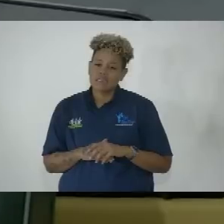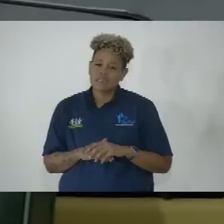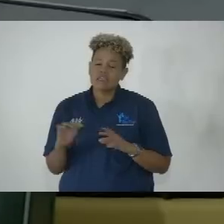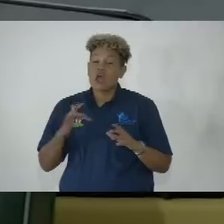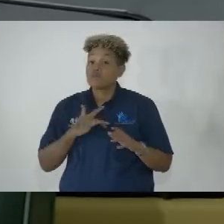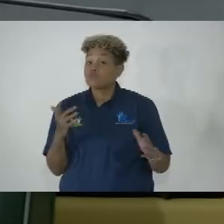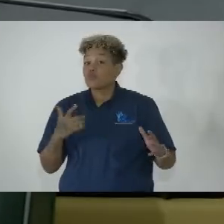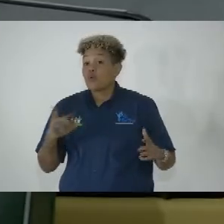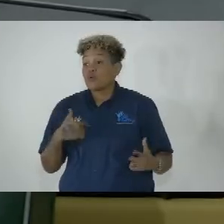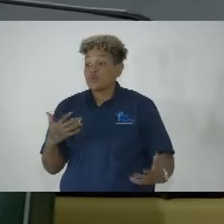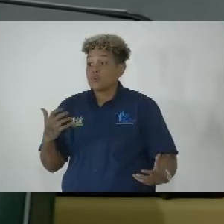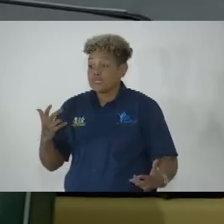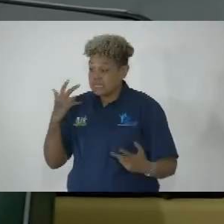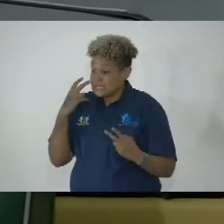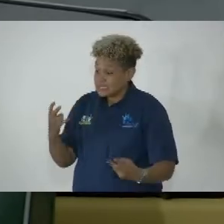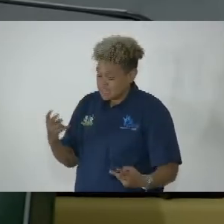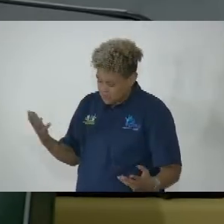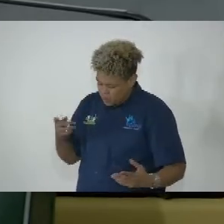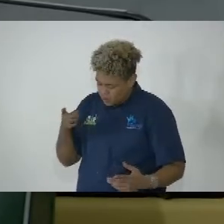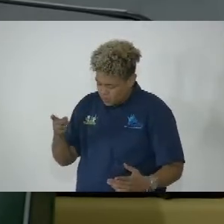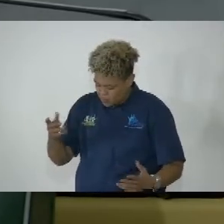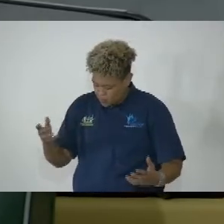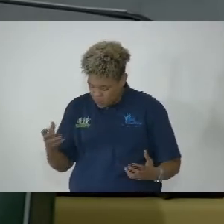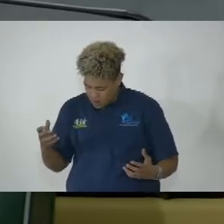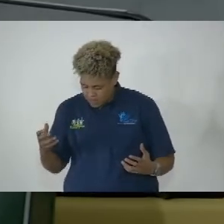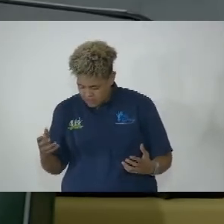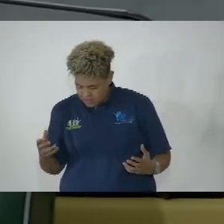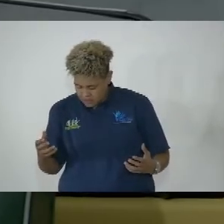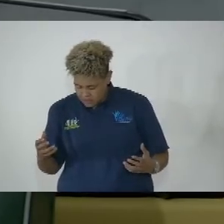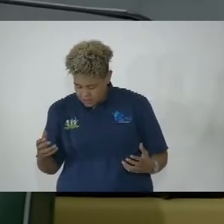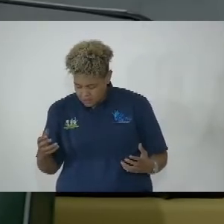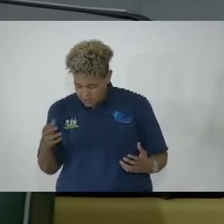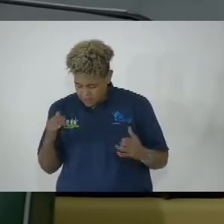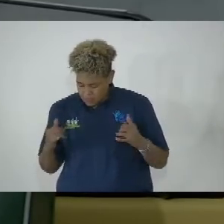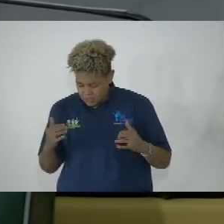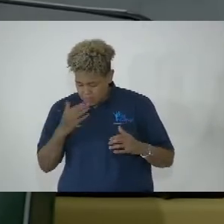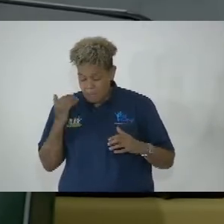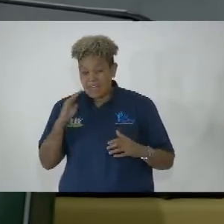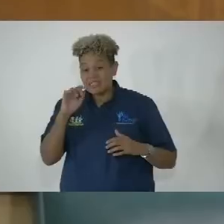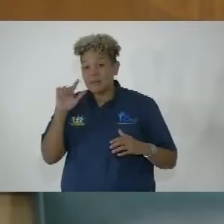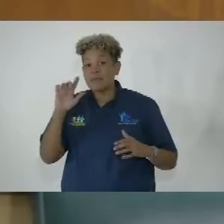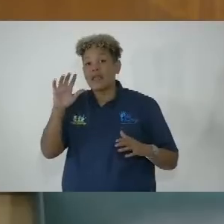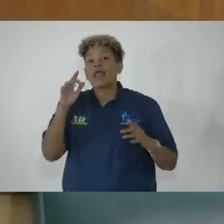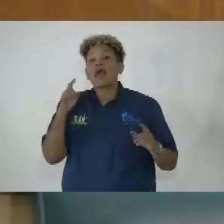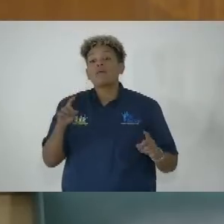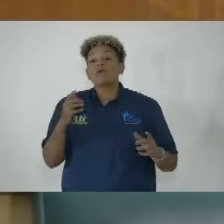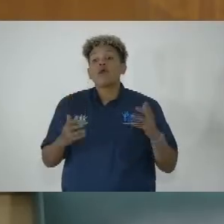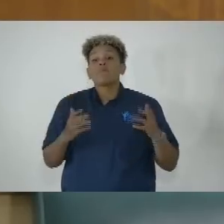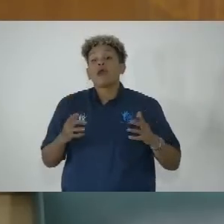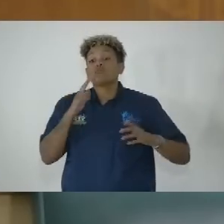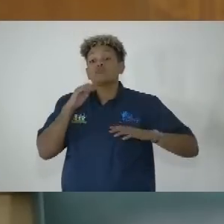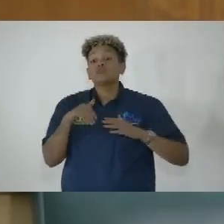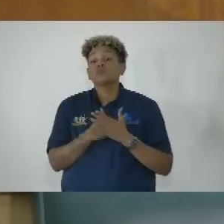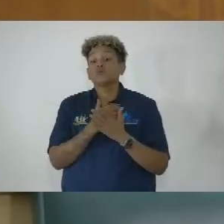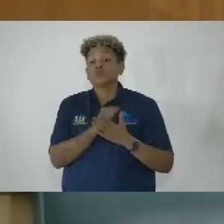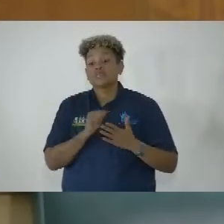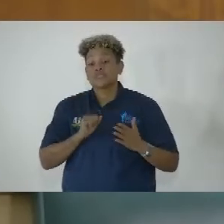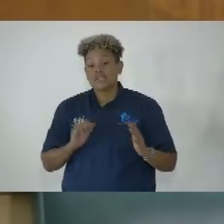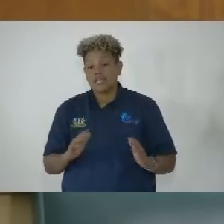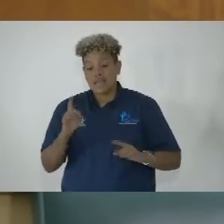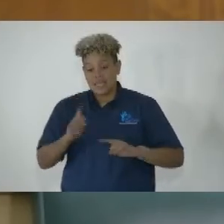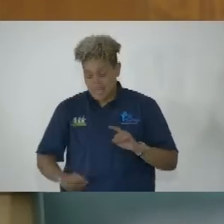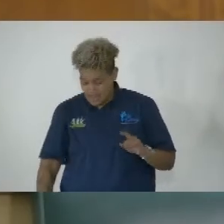what we want is what you want, which is the best bill. And perhaps to the newest senator, he can't